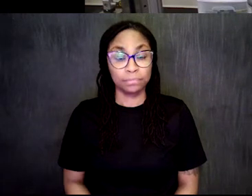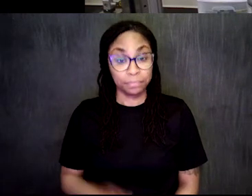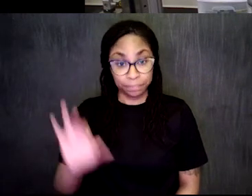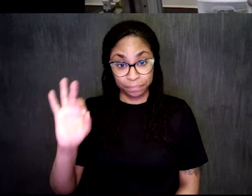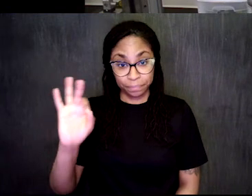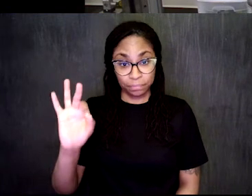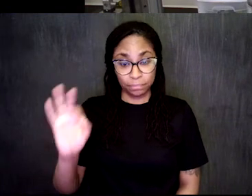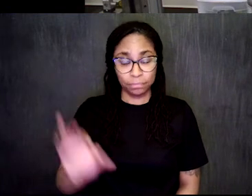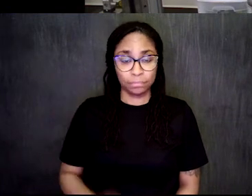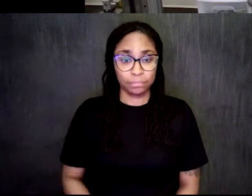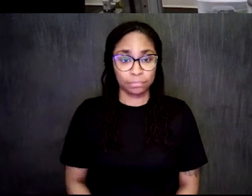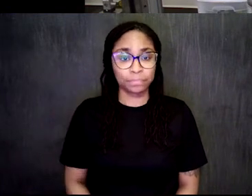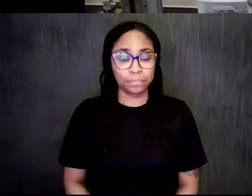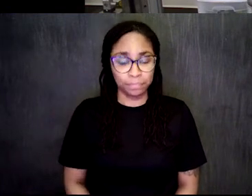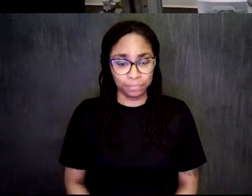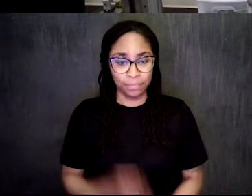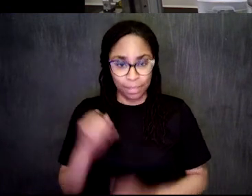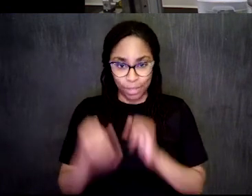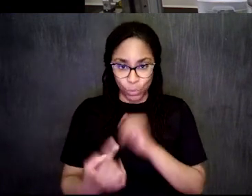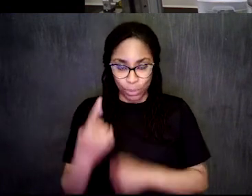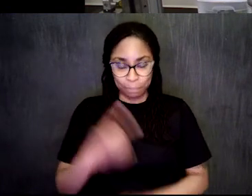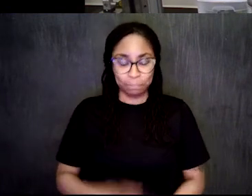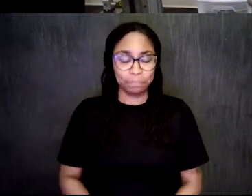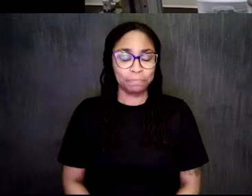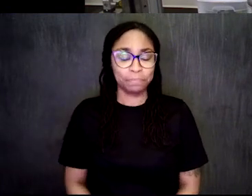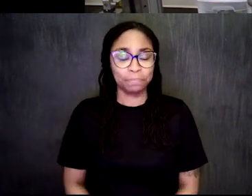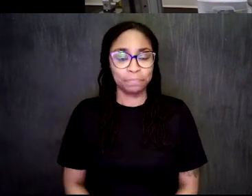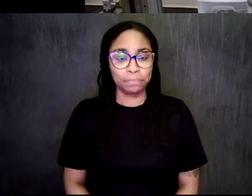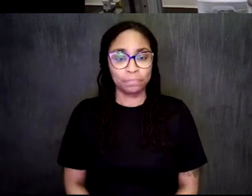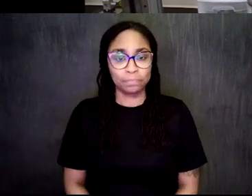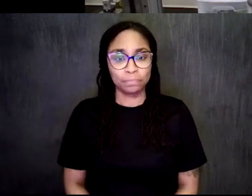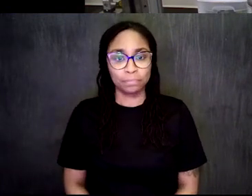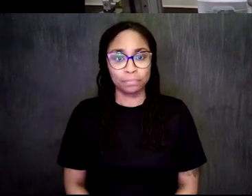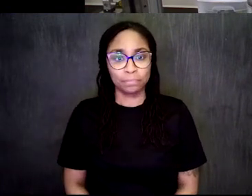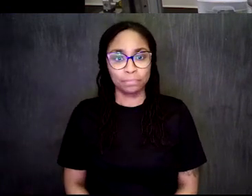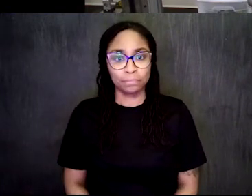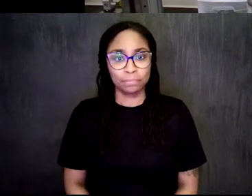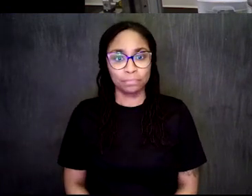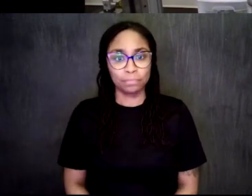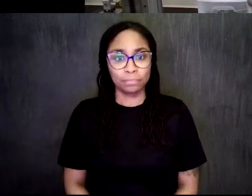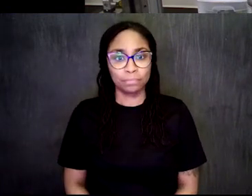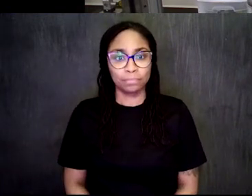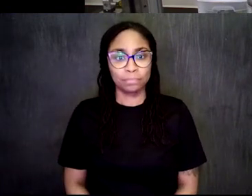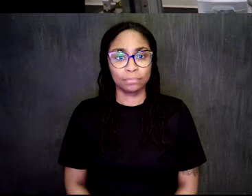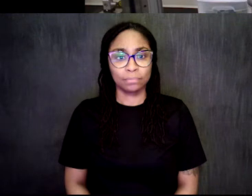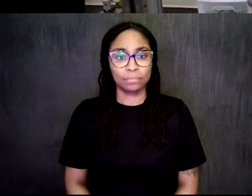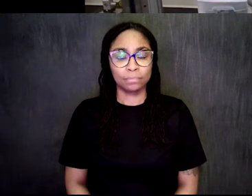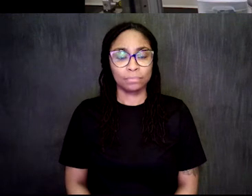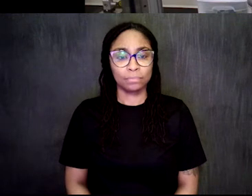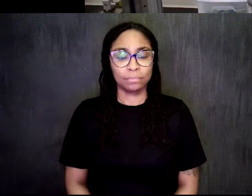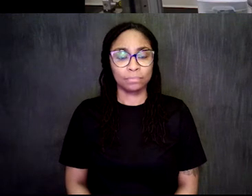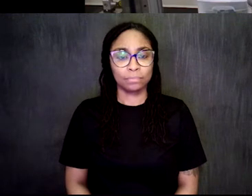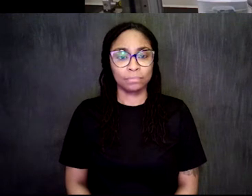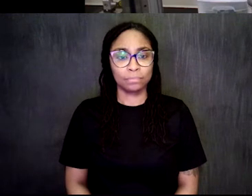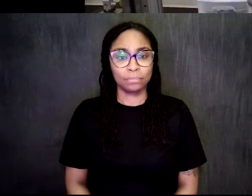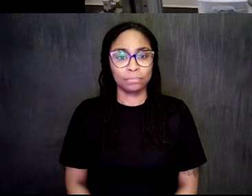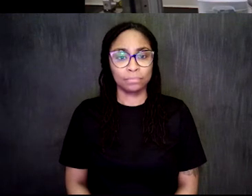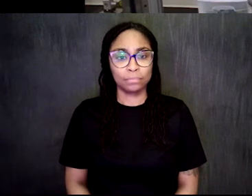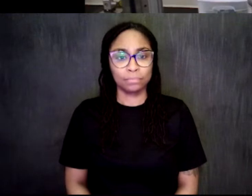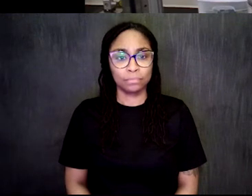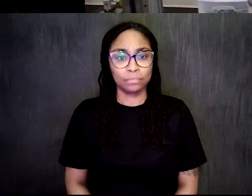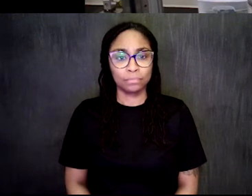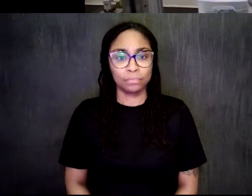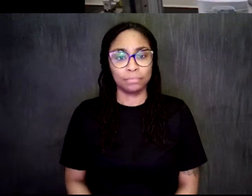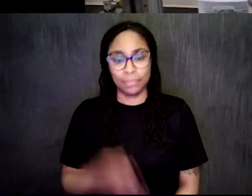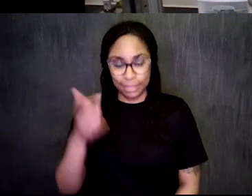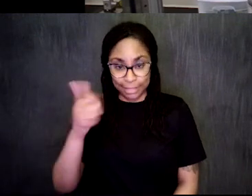it out. 9. Last 1. Tuck those hips in. Round. And push